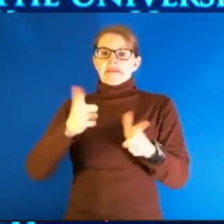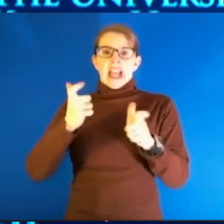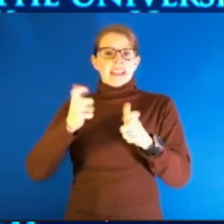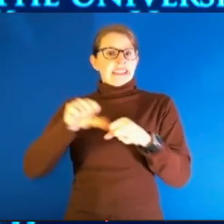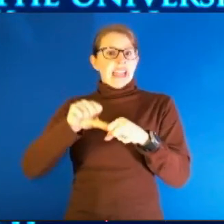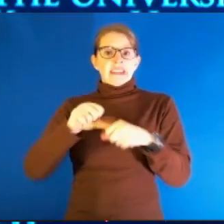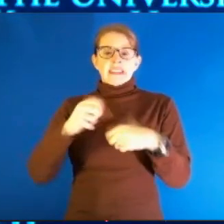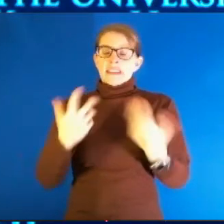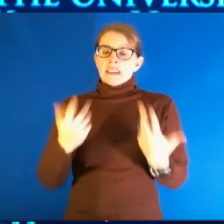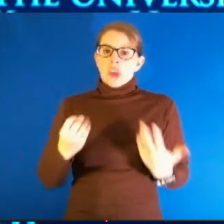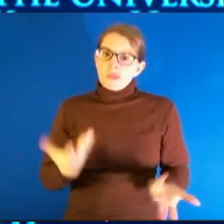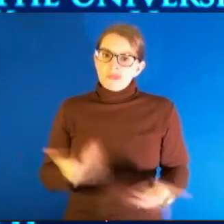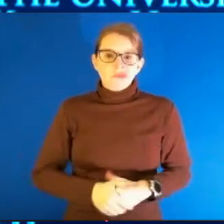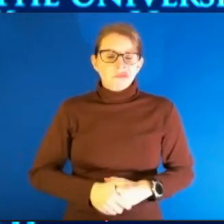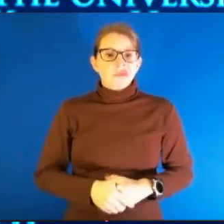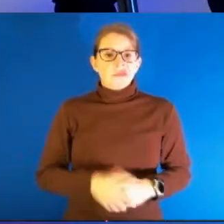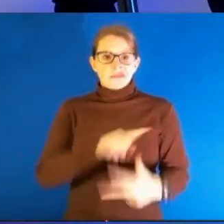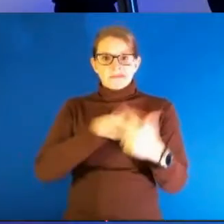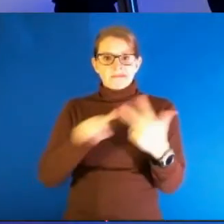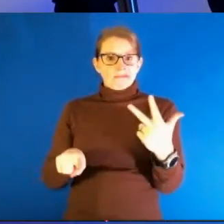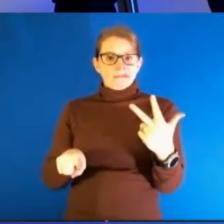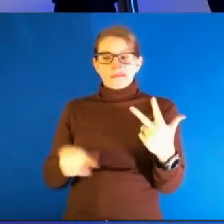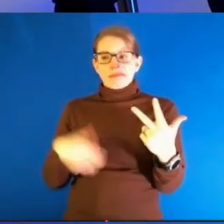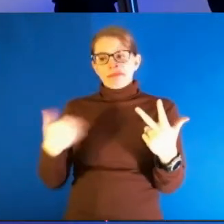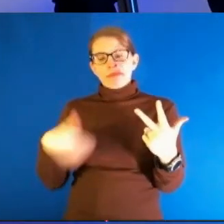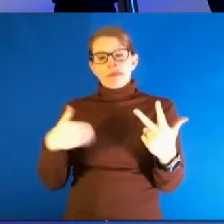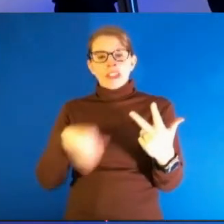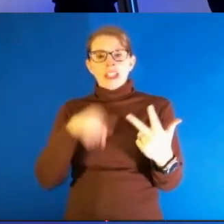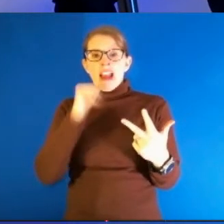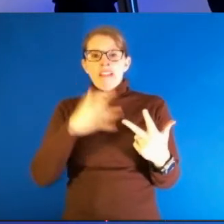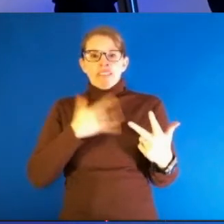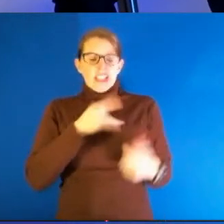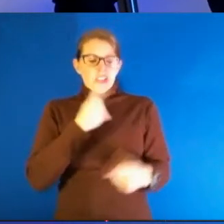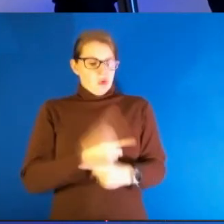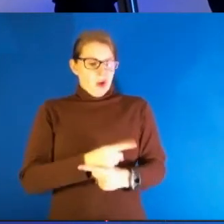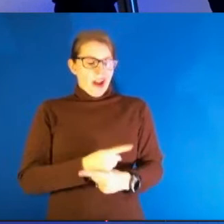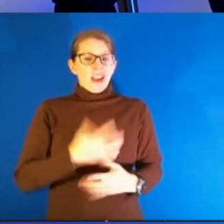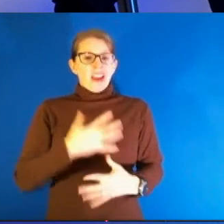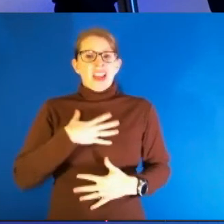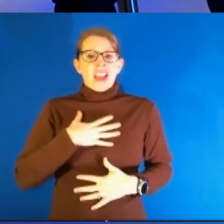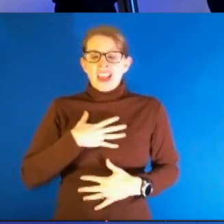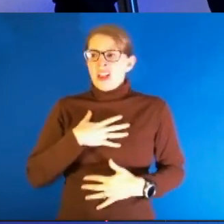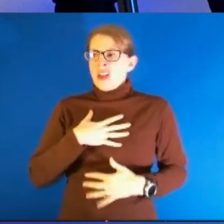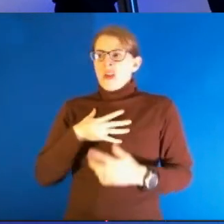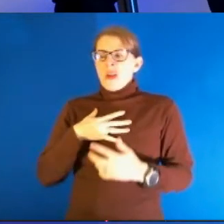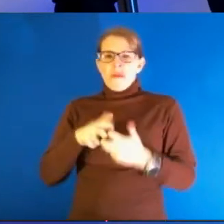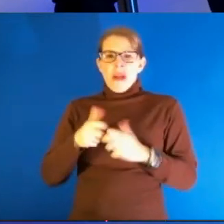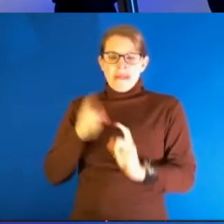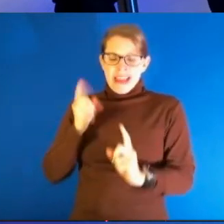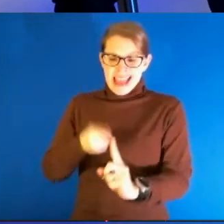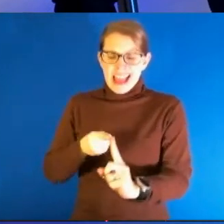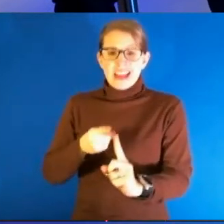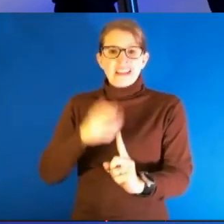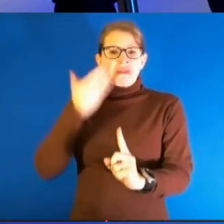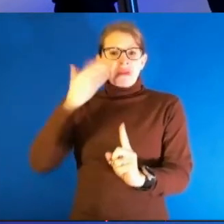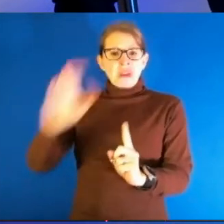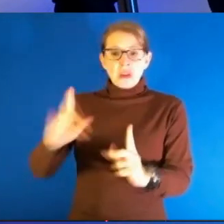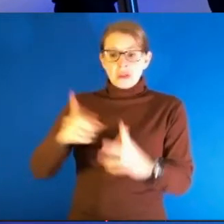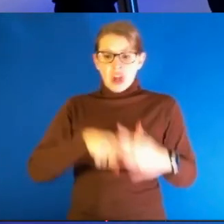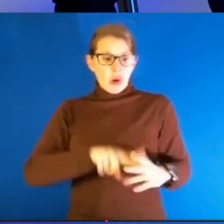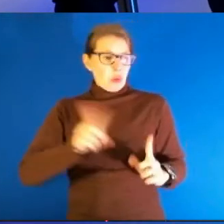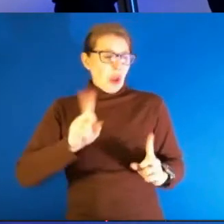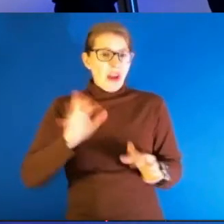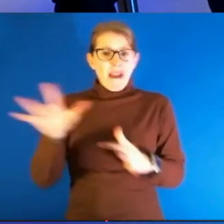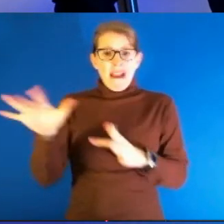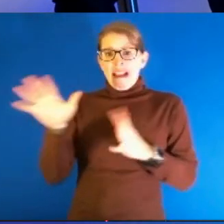of our patients. I can't imagine that feeling of just not feeling right and not being able to really pinpoint what it is and not even knowing where to start, right? Well,